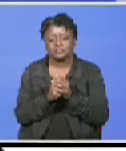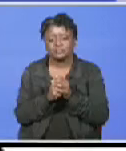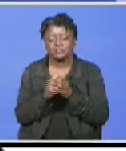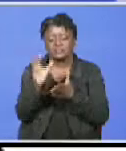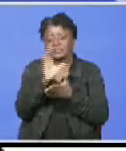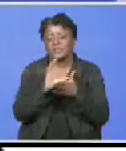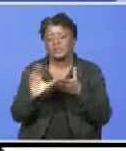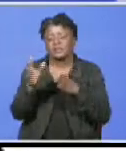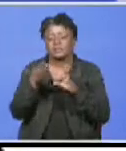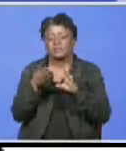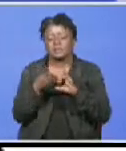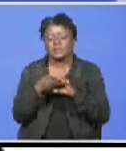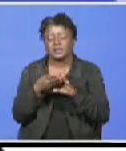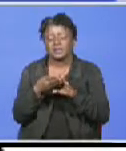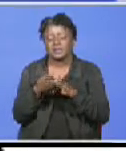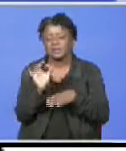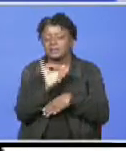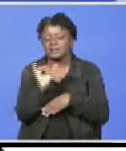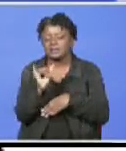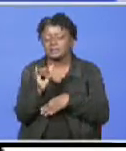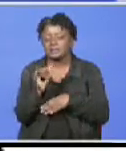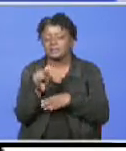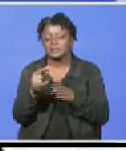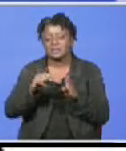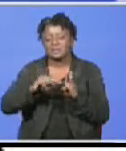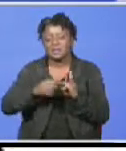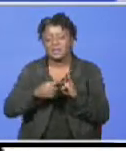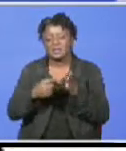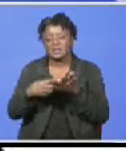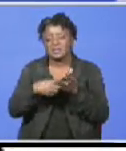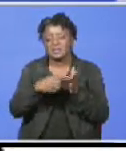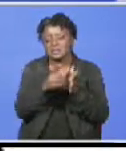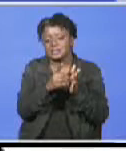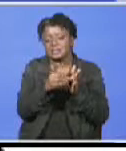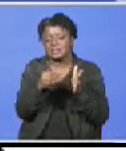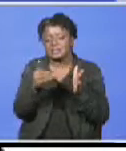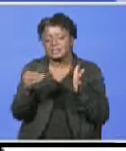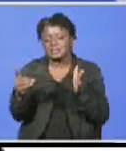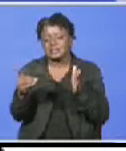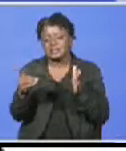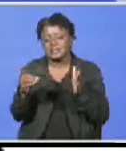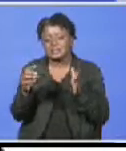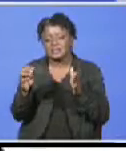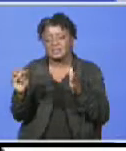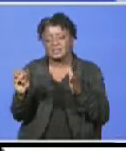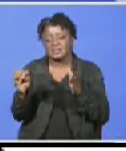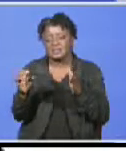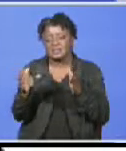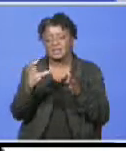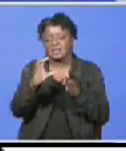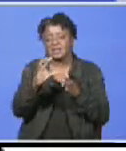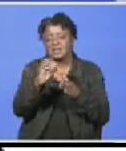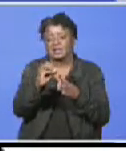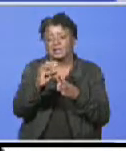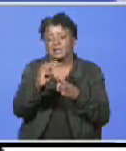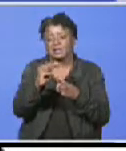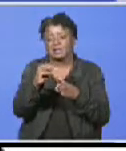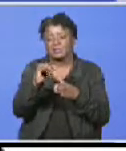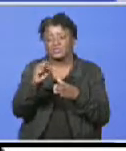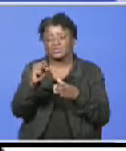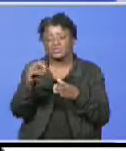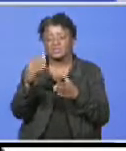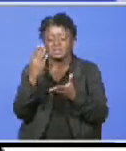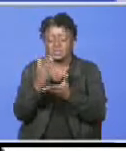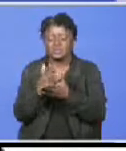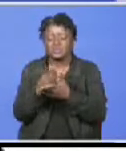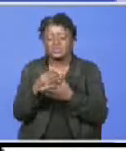Well, central bank officials have also begun decommissioning the 1-cent coin, better known as the penny. It was last Friday, January